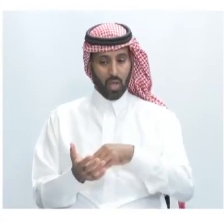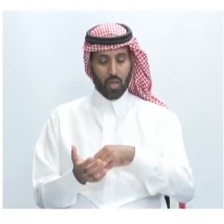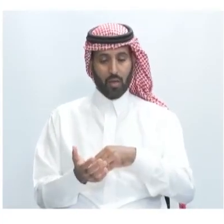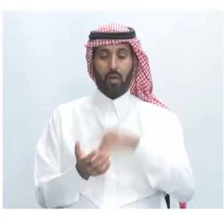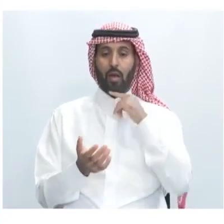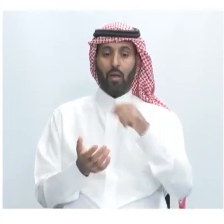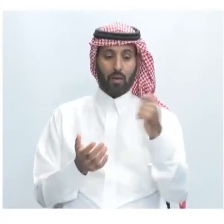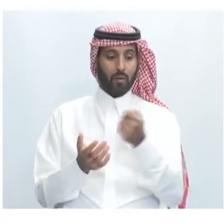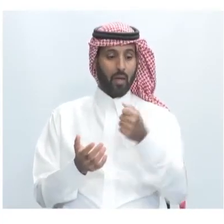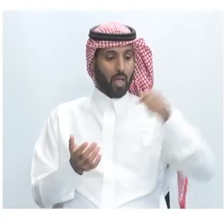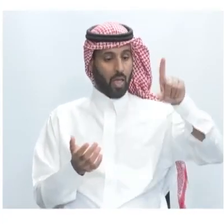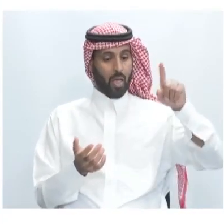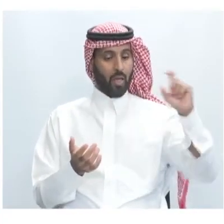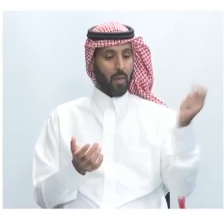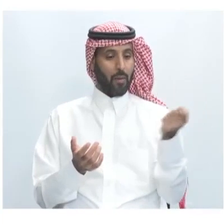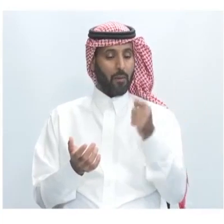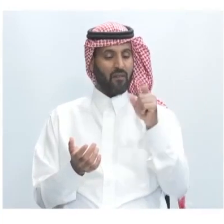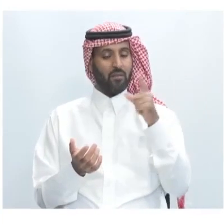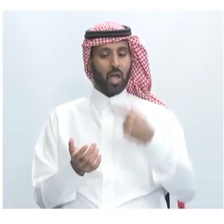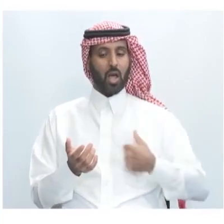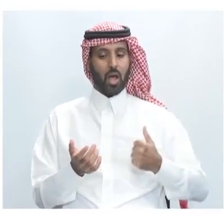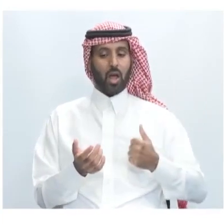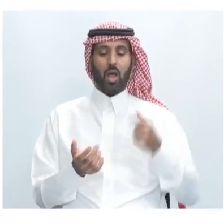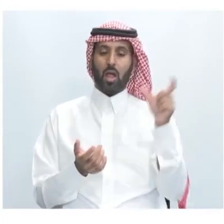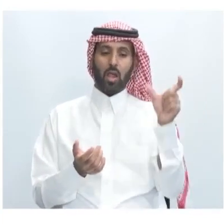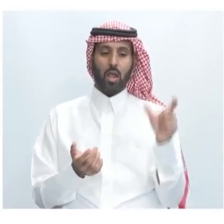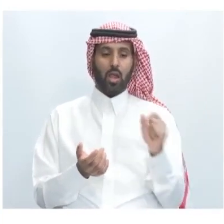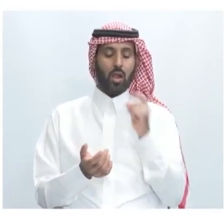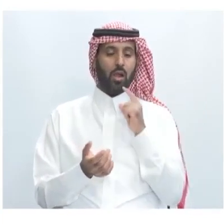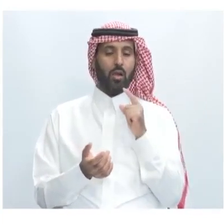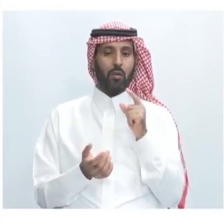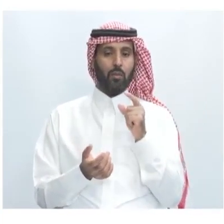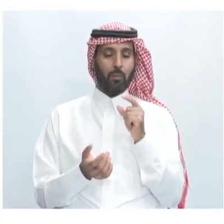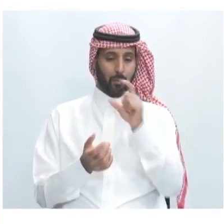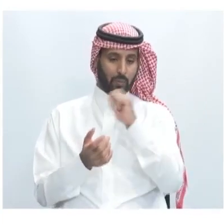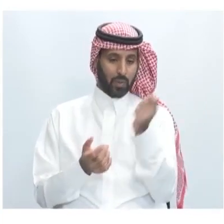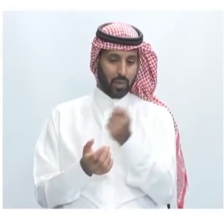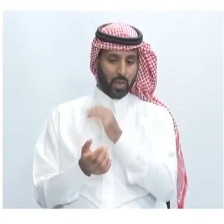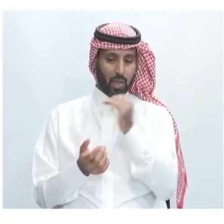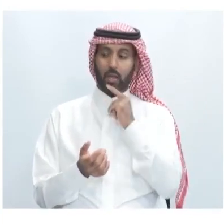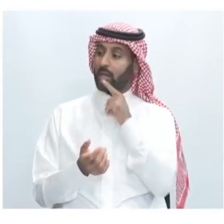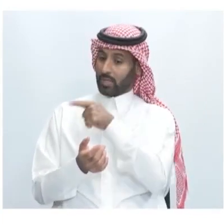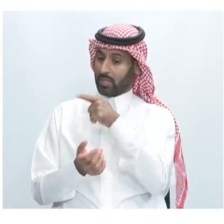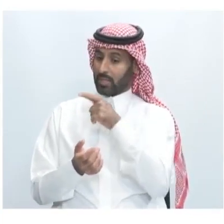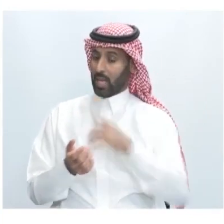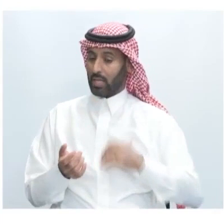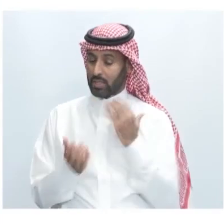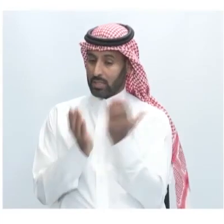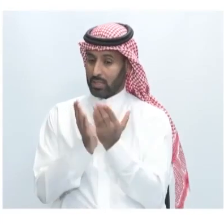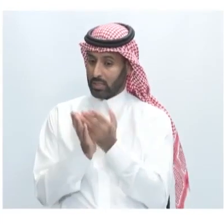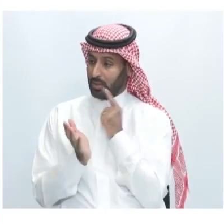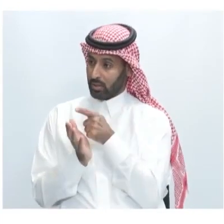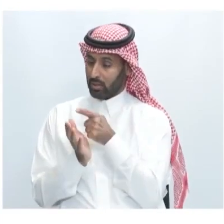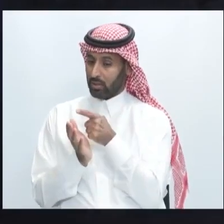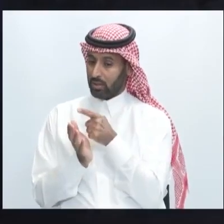we use capital letters for the first letter of the first word of a sentence. When you say, he's a student, he's